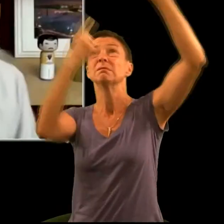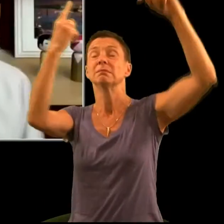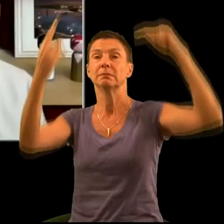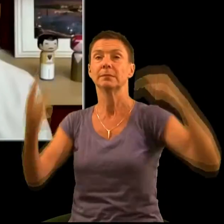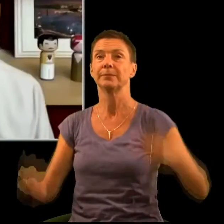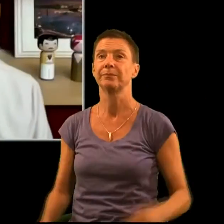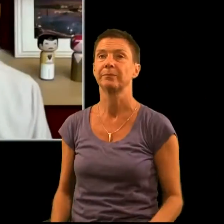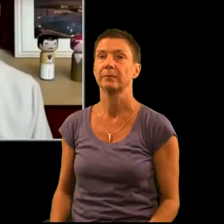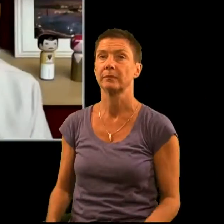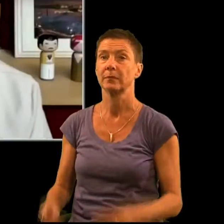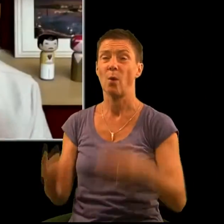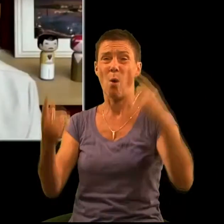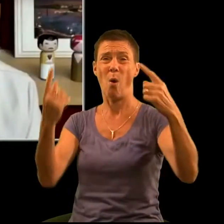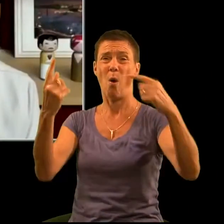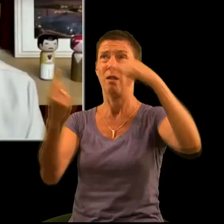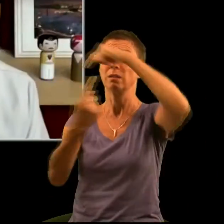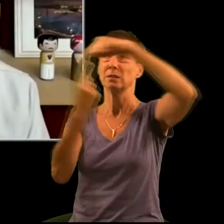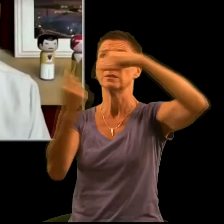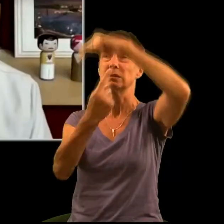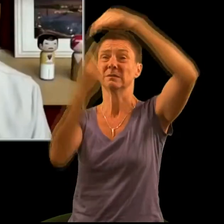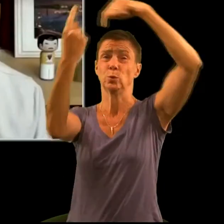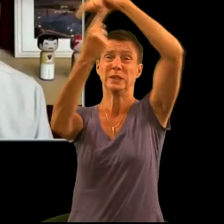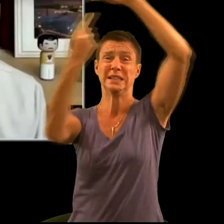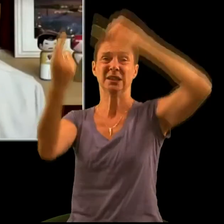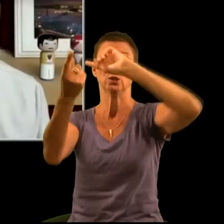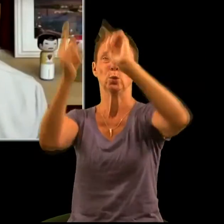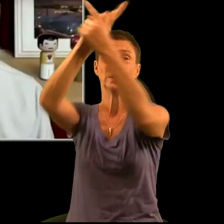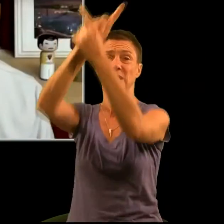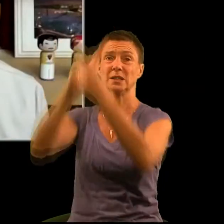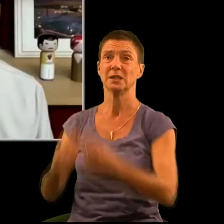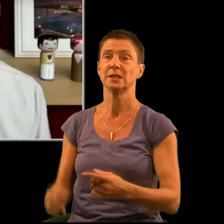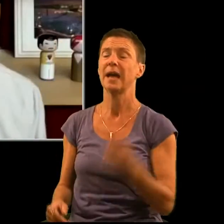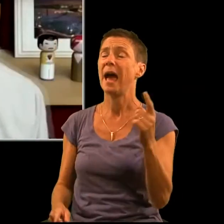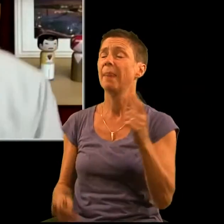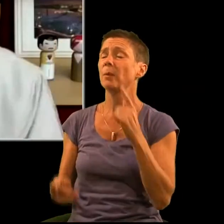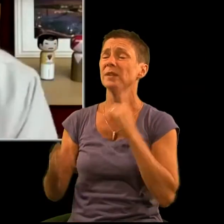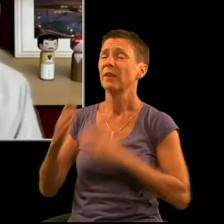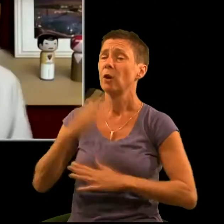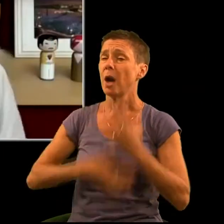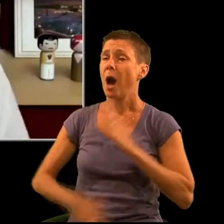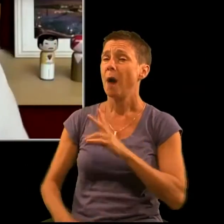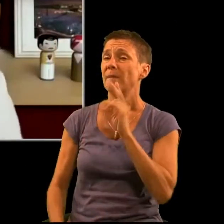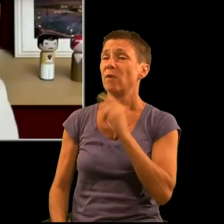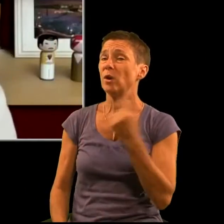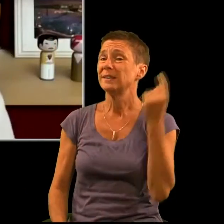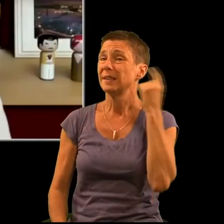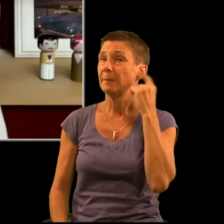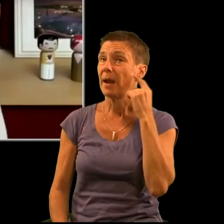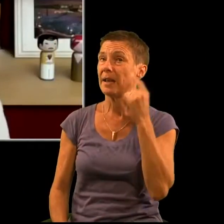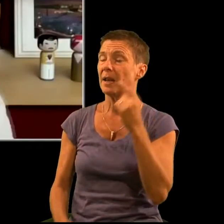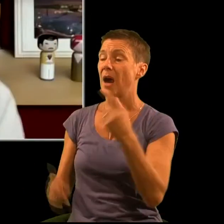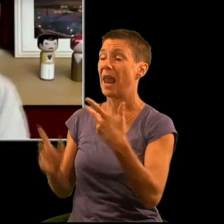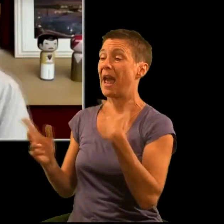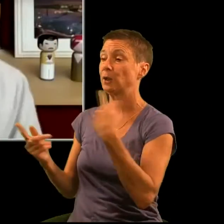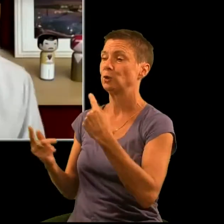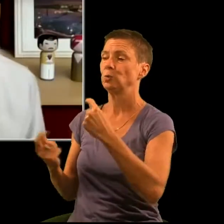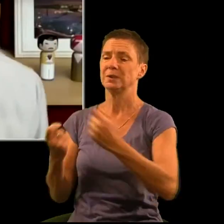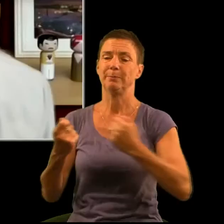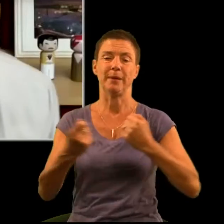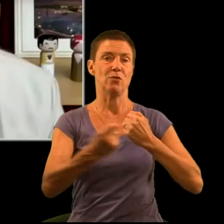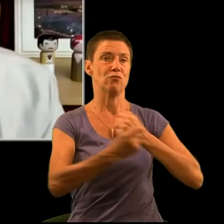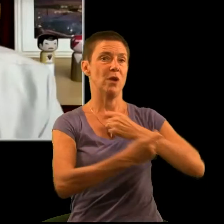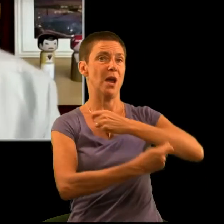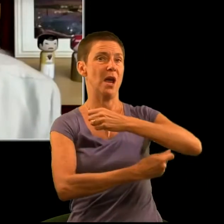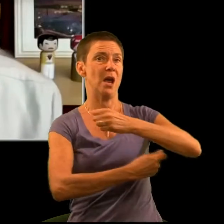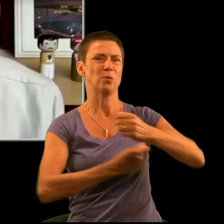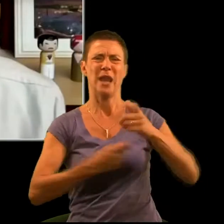kid. And he said, "Just kick out of it now, nice and gently." He was so calm, and so I just swung around as if I was, on